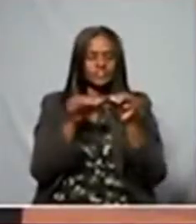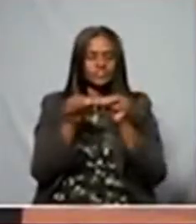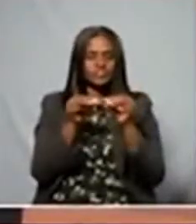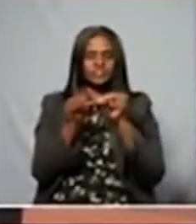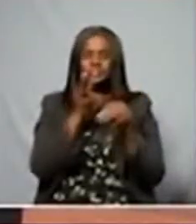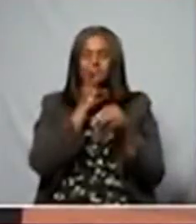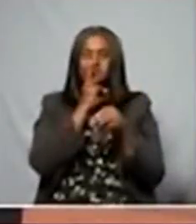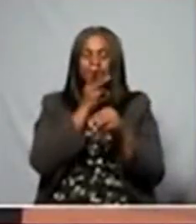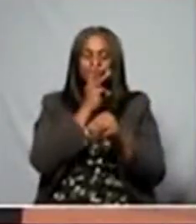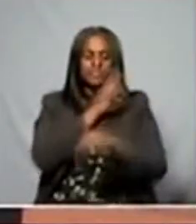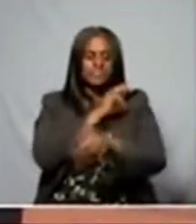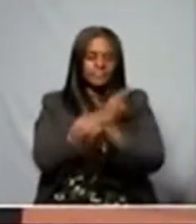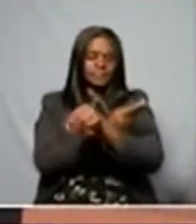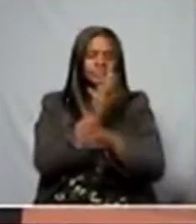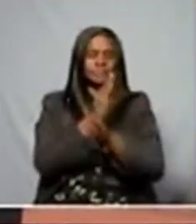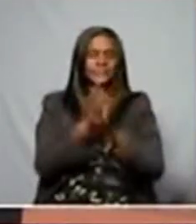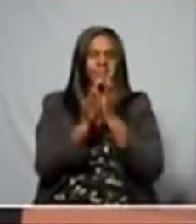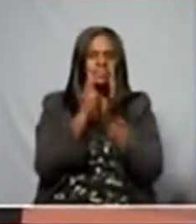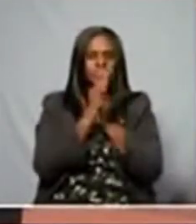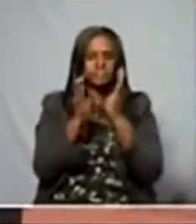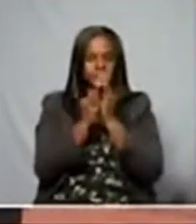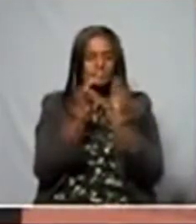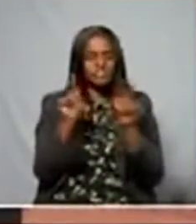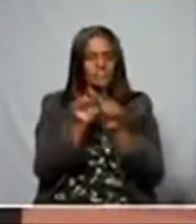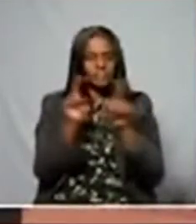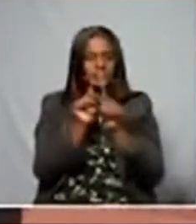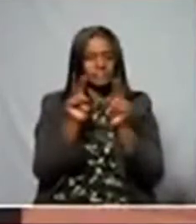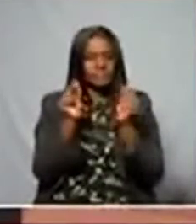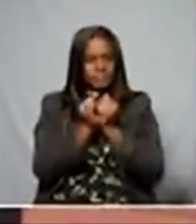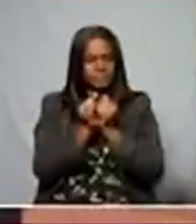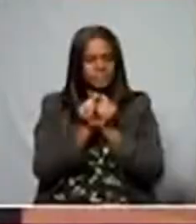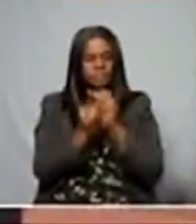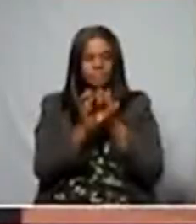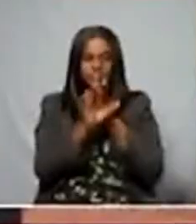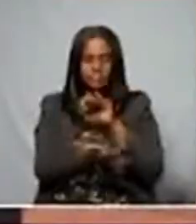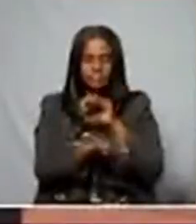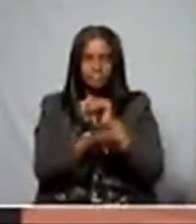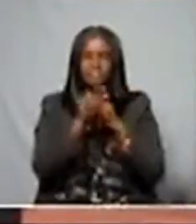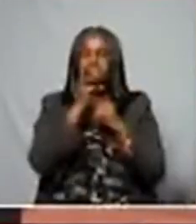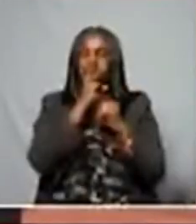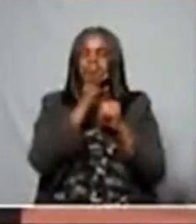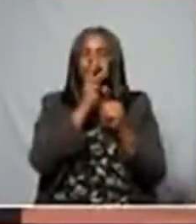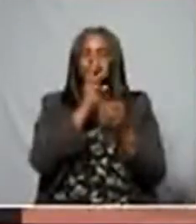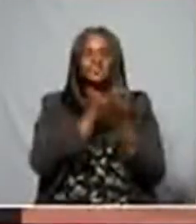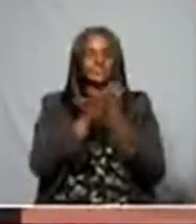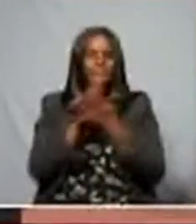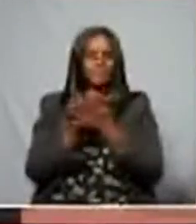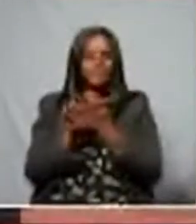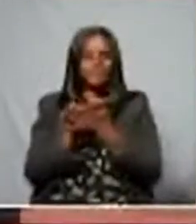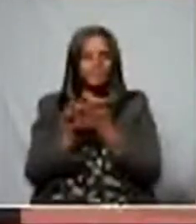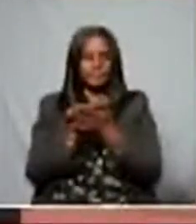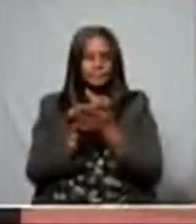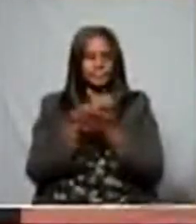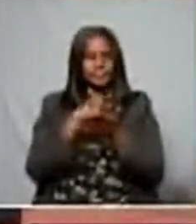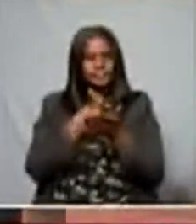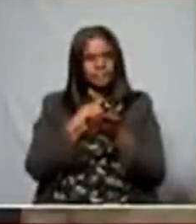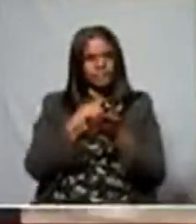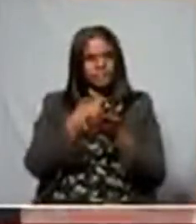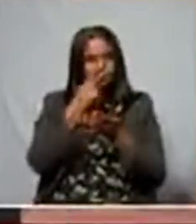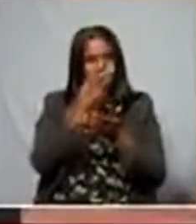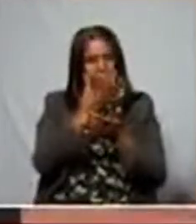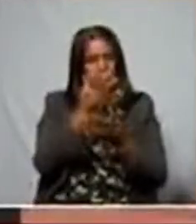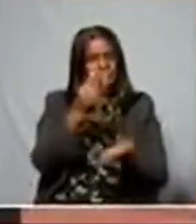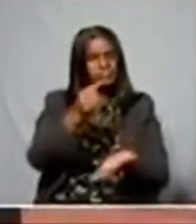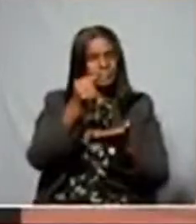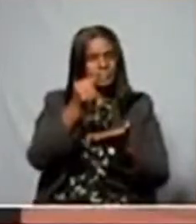water resource infrastructure, as well as maybe under water supply and sanitation. When I look at this